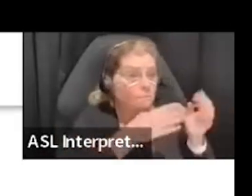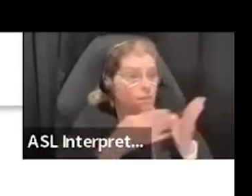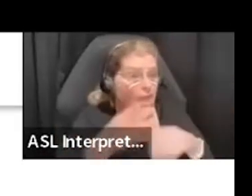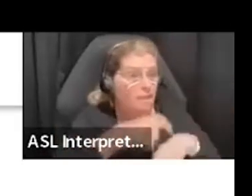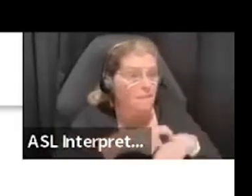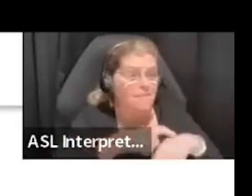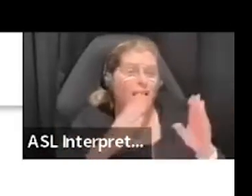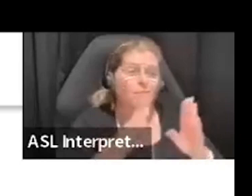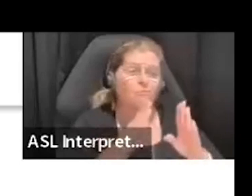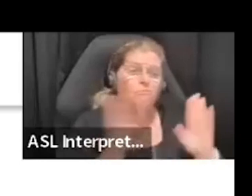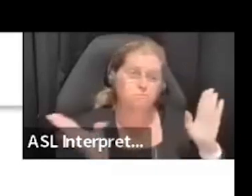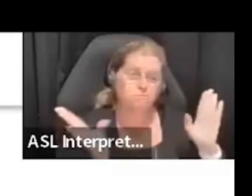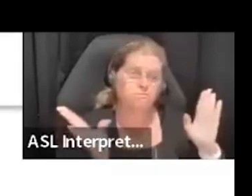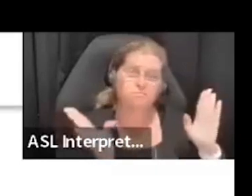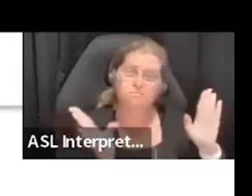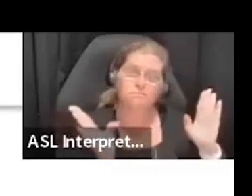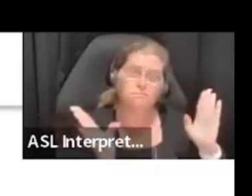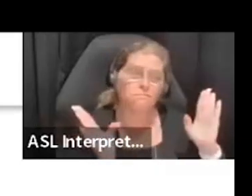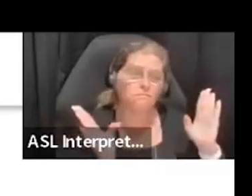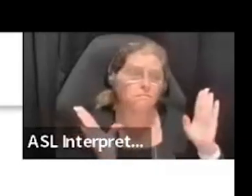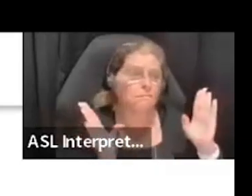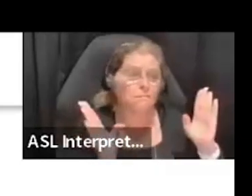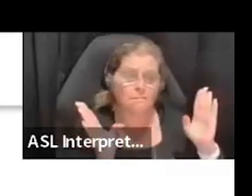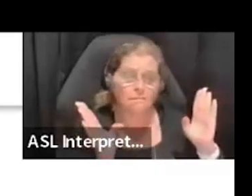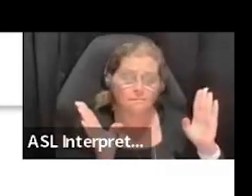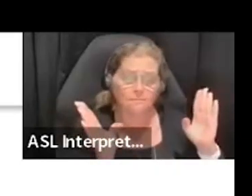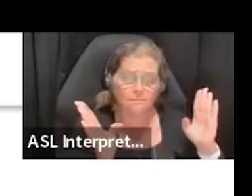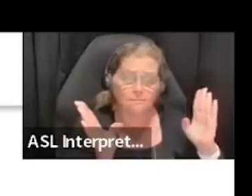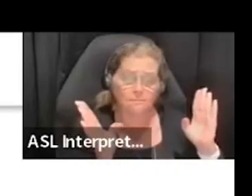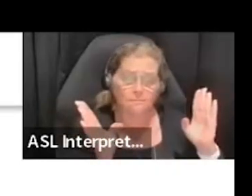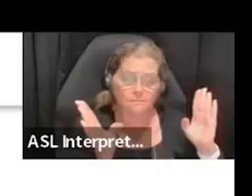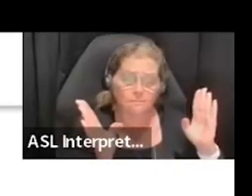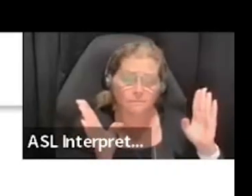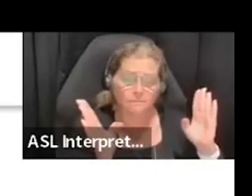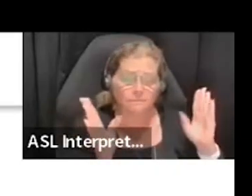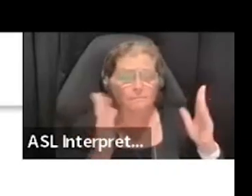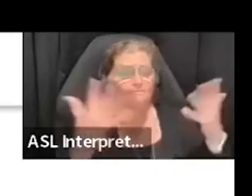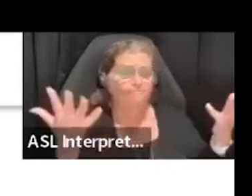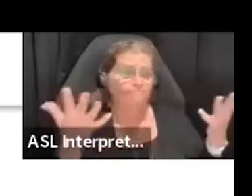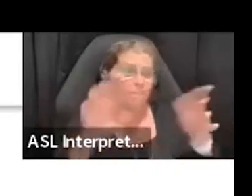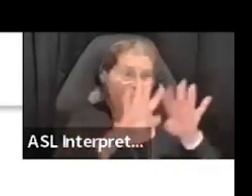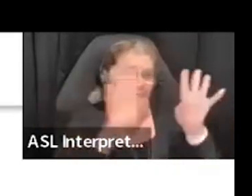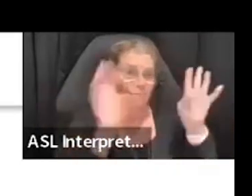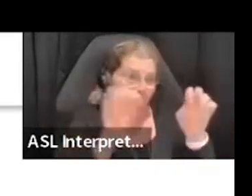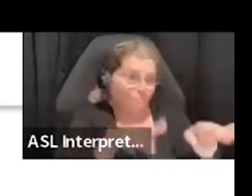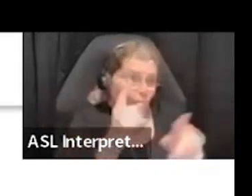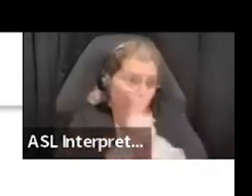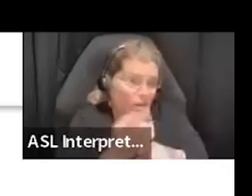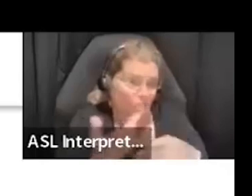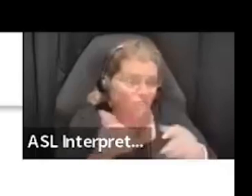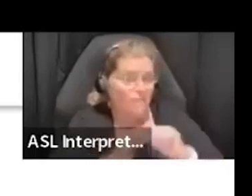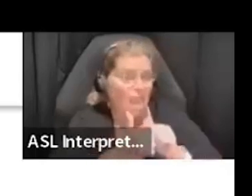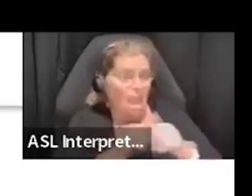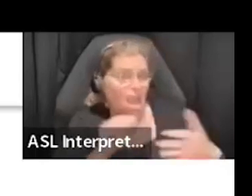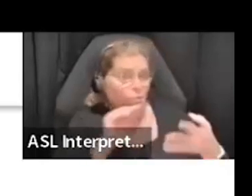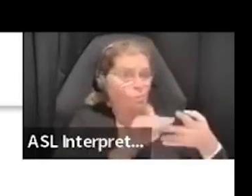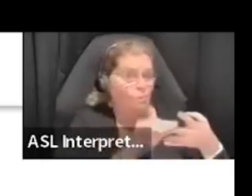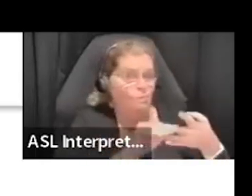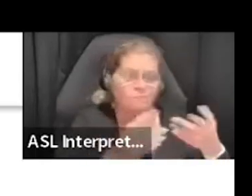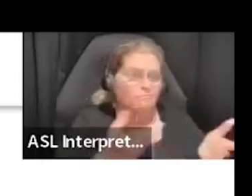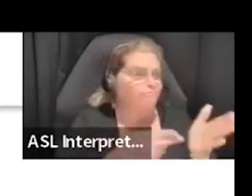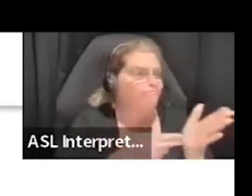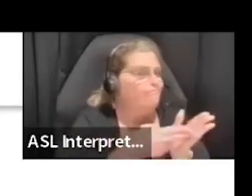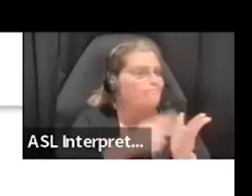more time, and what that looks, it's gonna, that's kind of the big question, but they do need more time